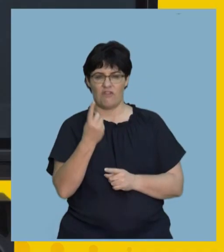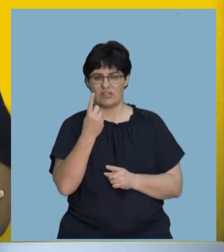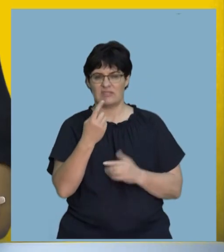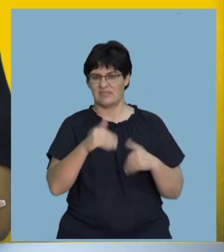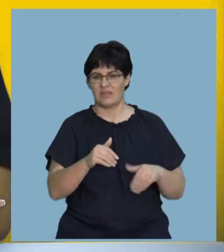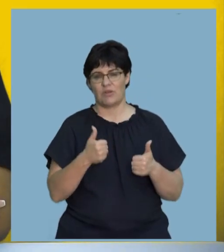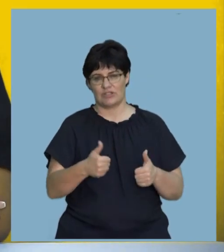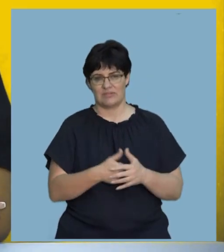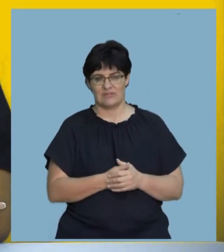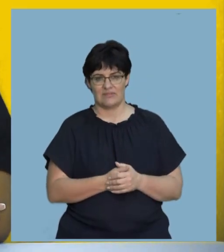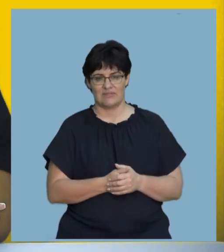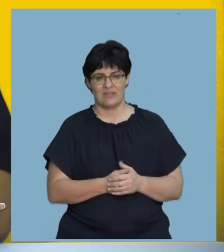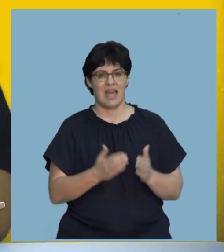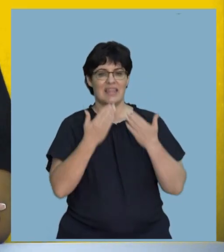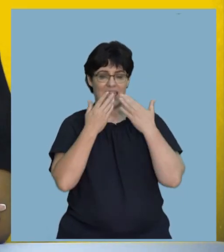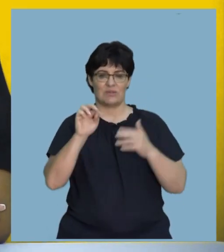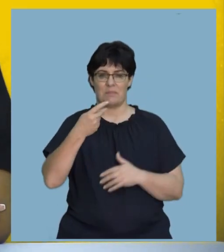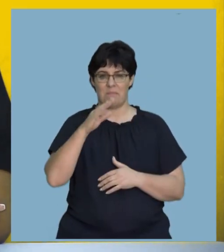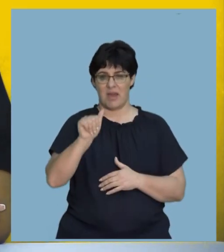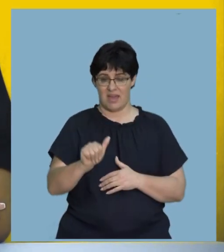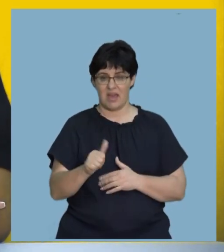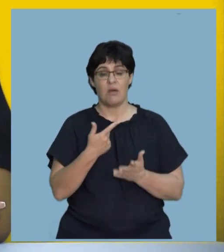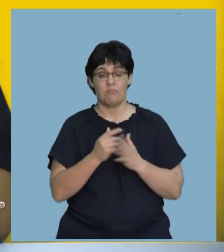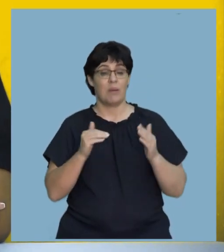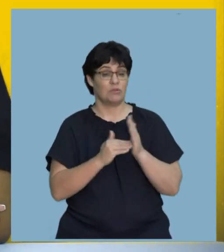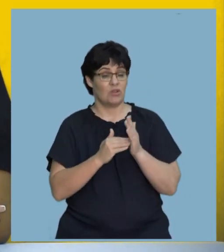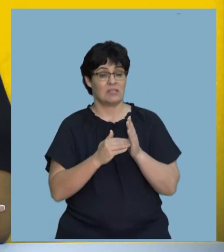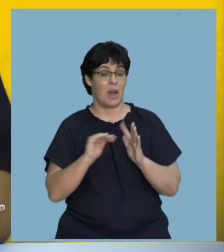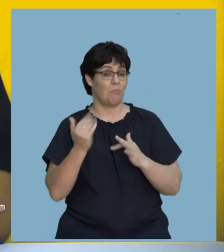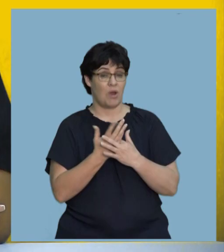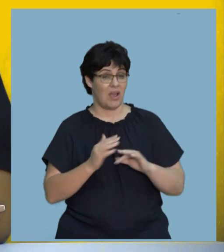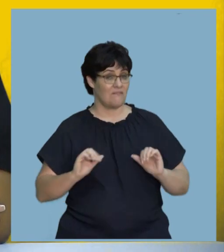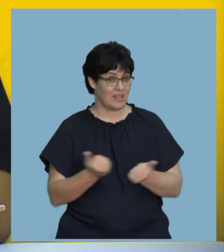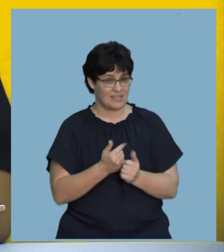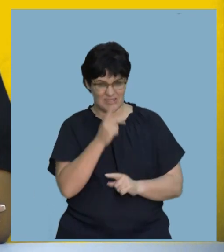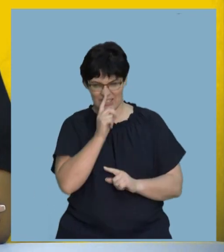right. Thank you, Temba. Matrix, we are going to take a quick break and we'll see you shortly after this.